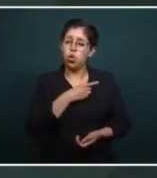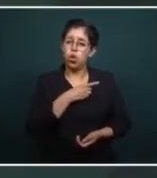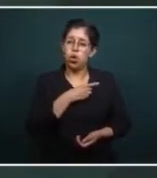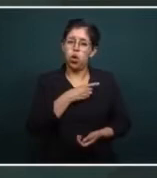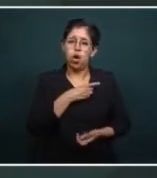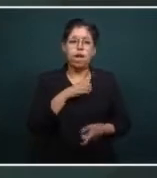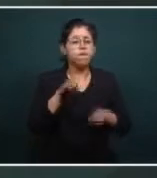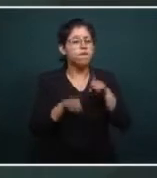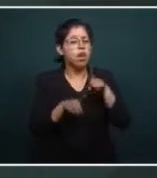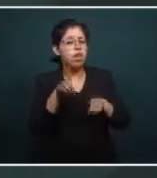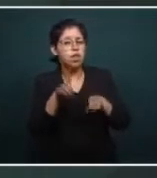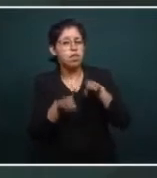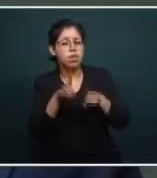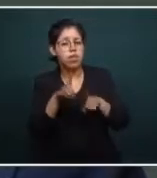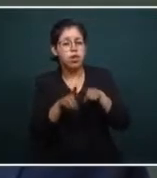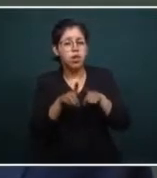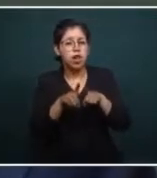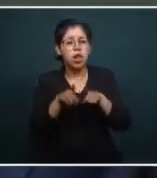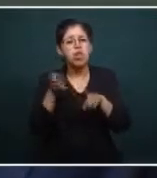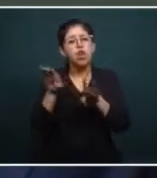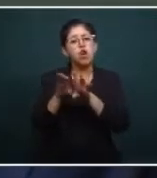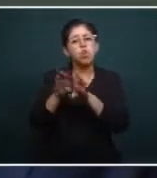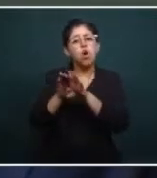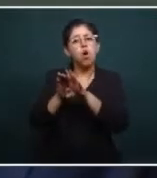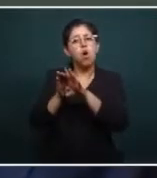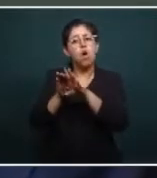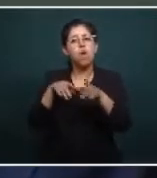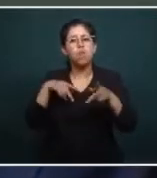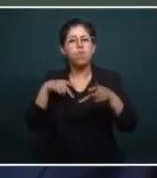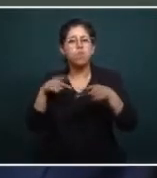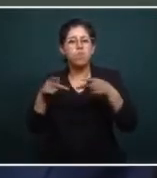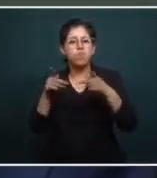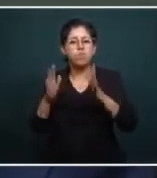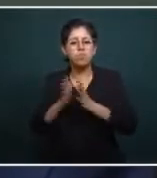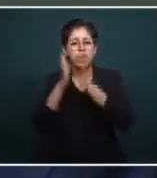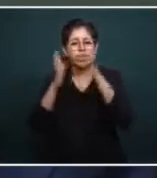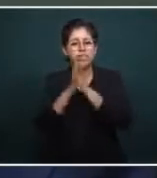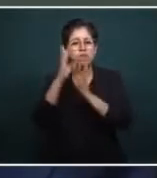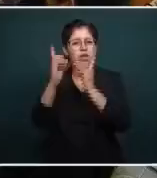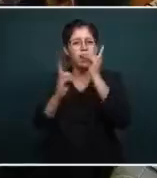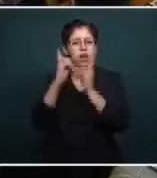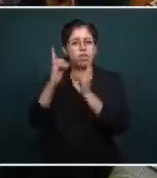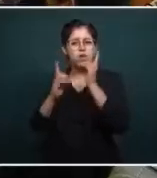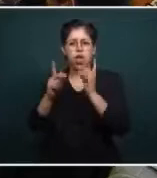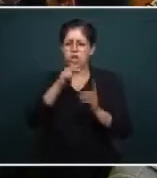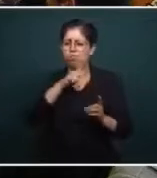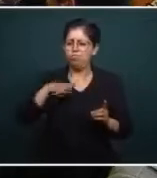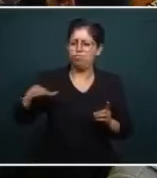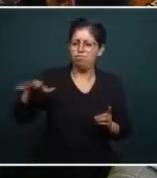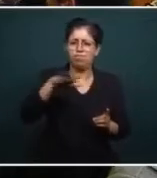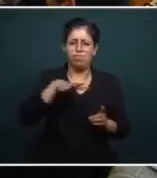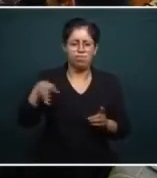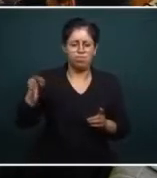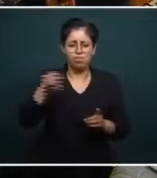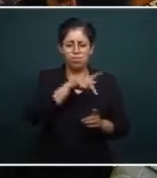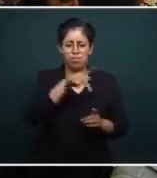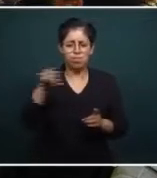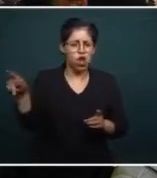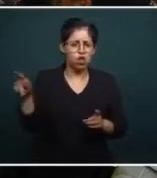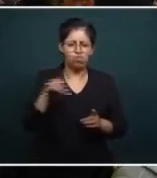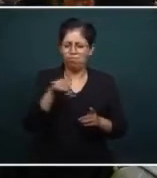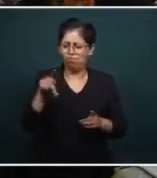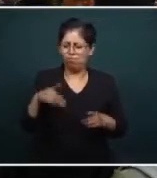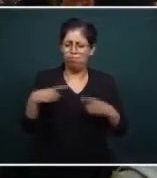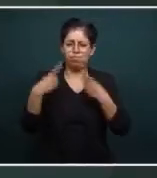de el desempeño. of actually getting it Todos done. van a tener Everyone apoyo. will have Todos.